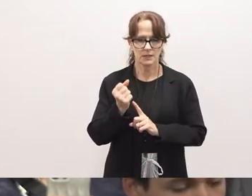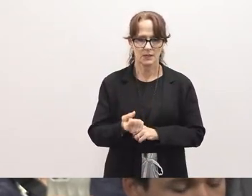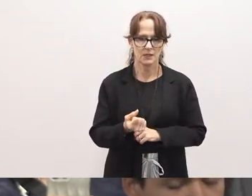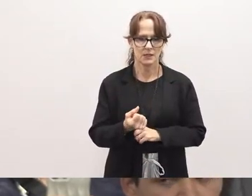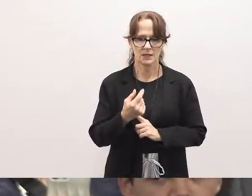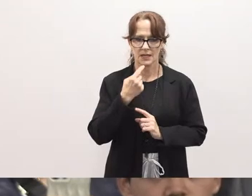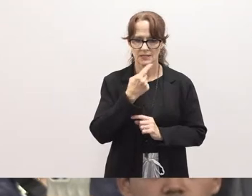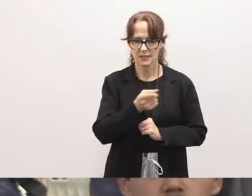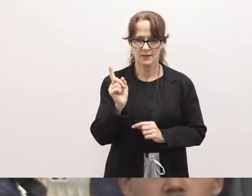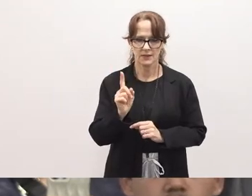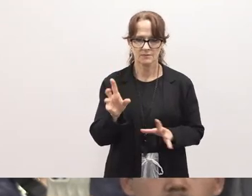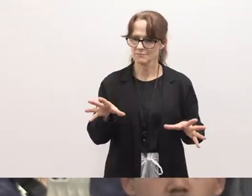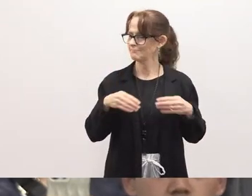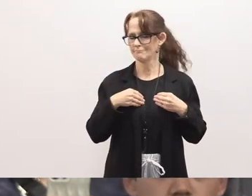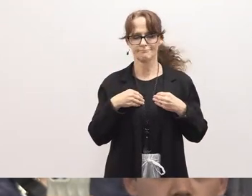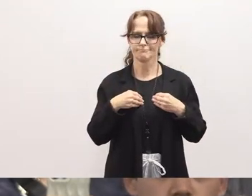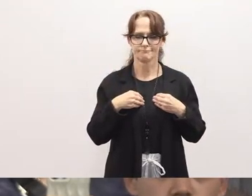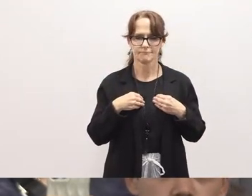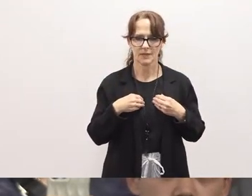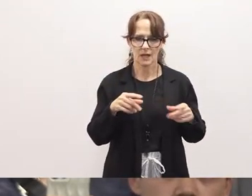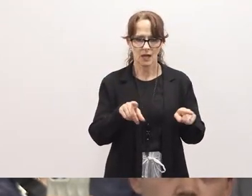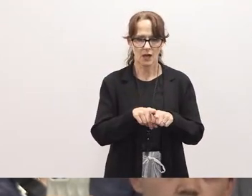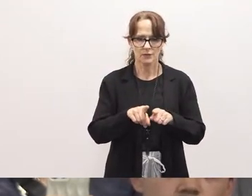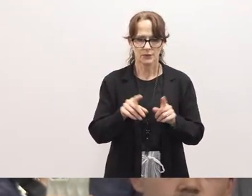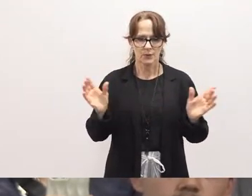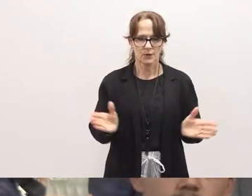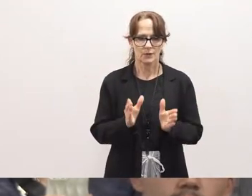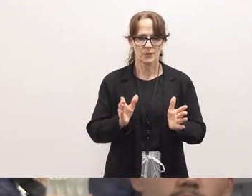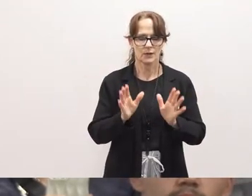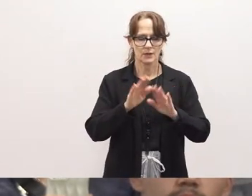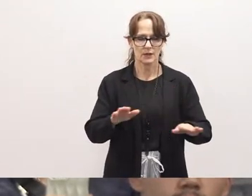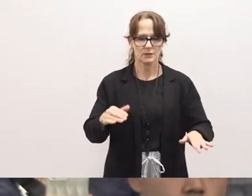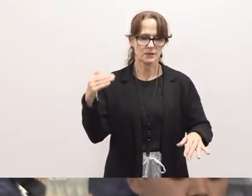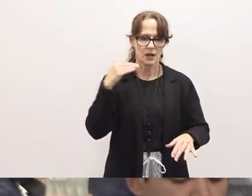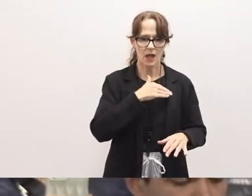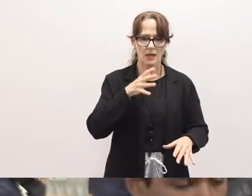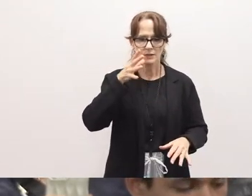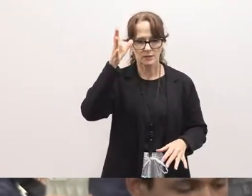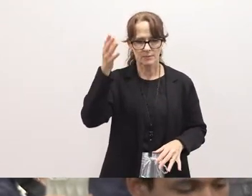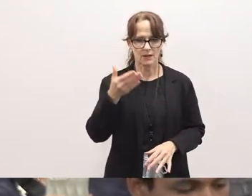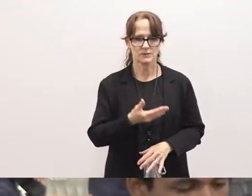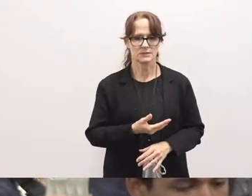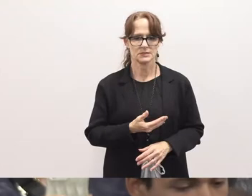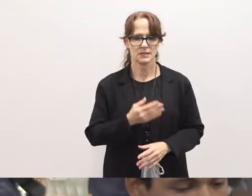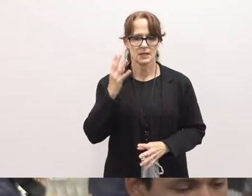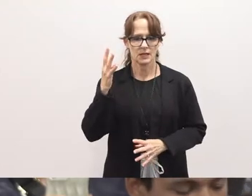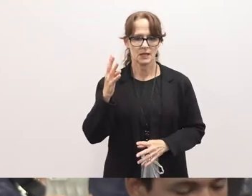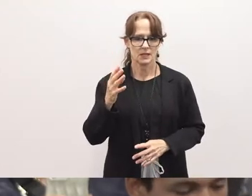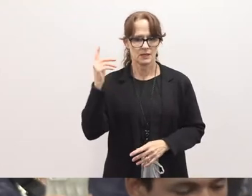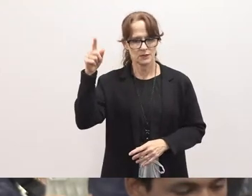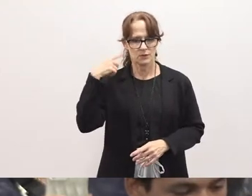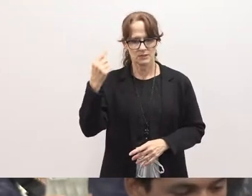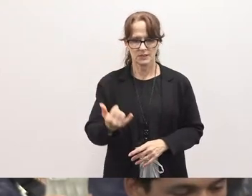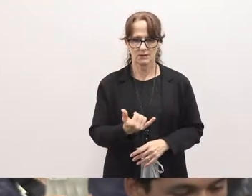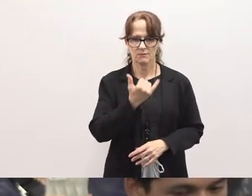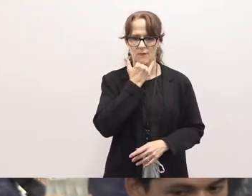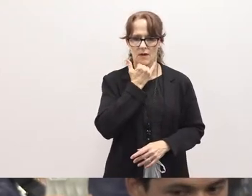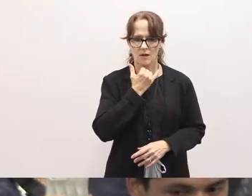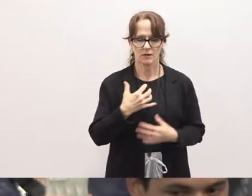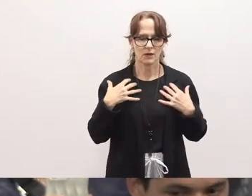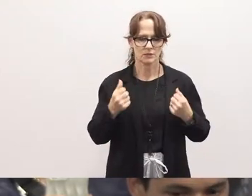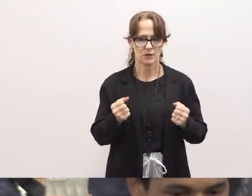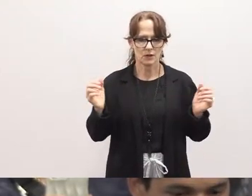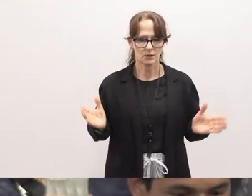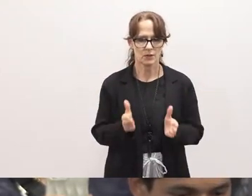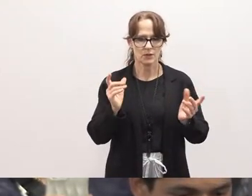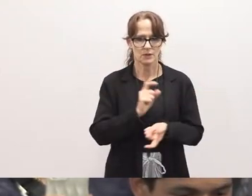and telling them to deal with it. And you're also encouraging children to lie to their parents, and that's crazy and wrong. And so I strongly urge